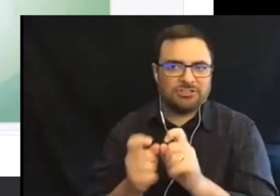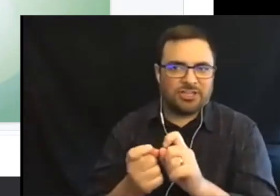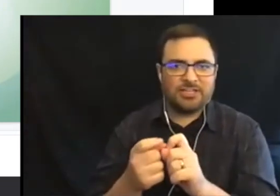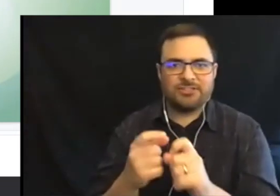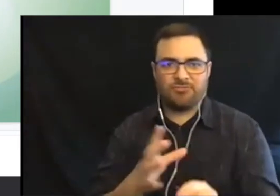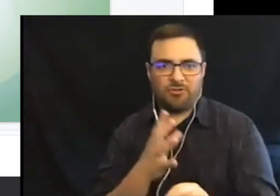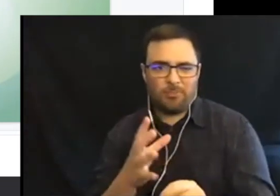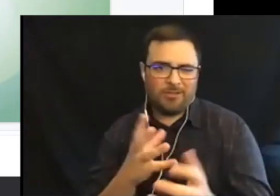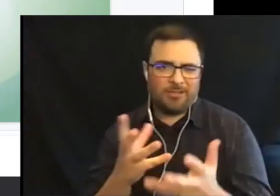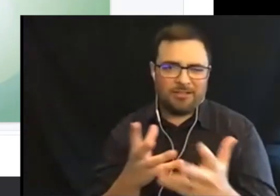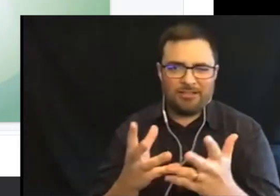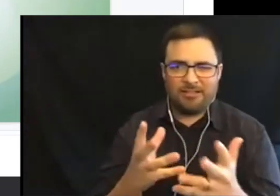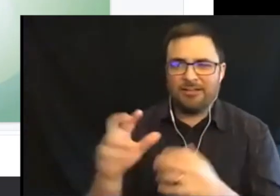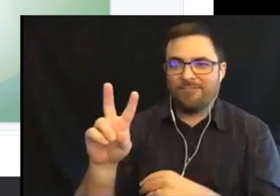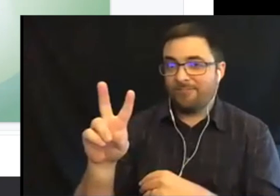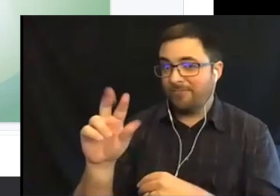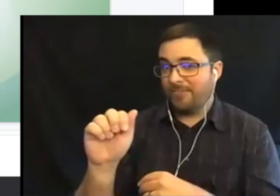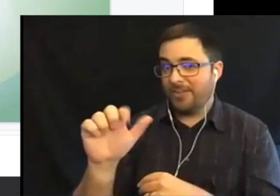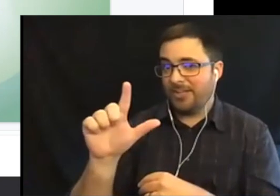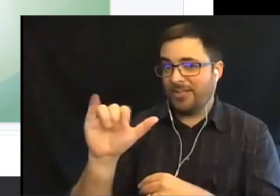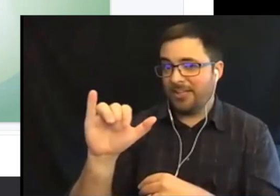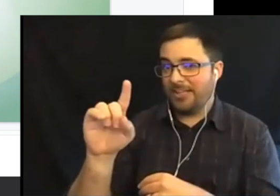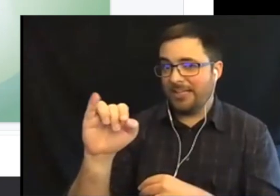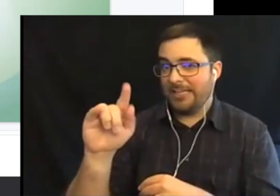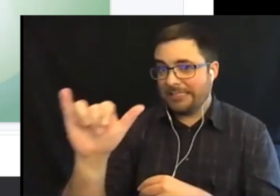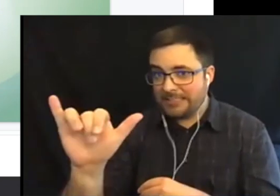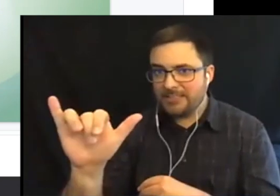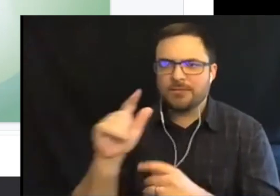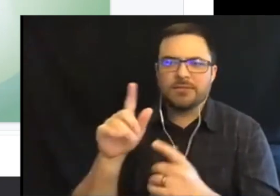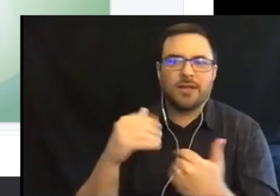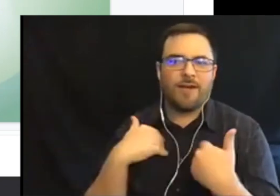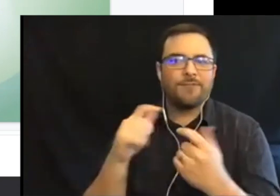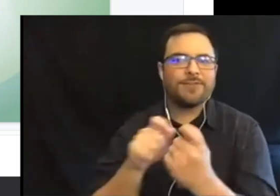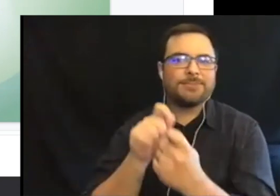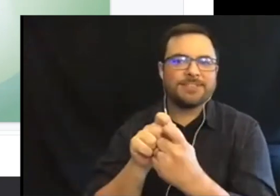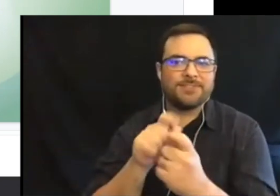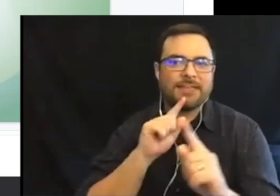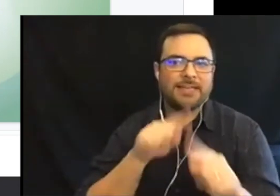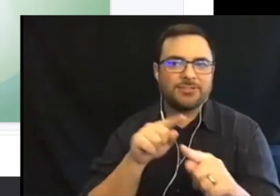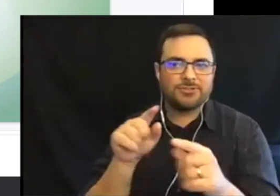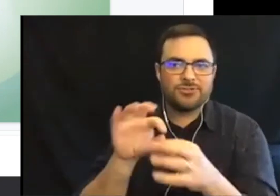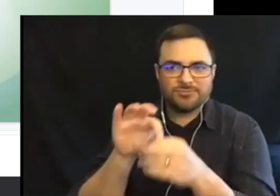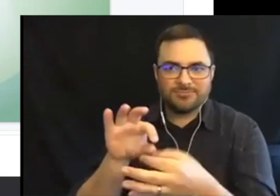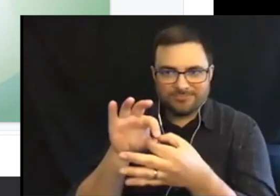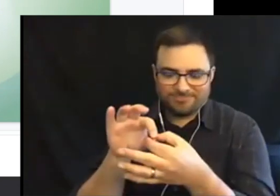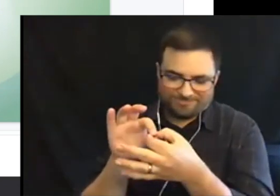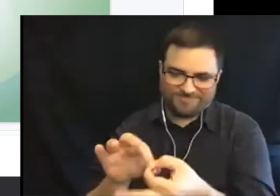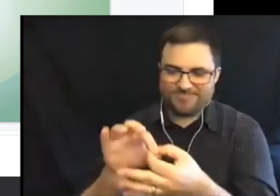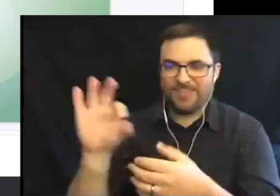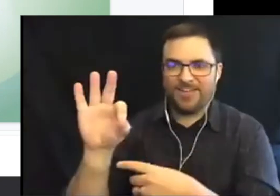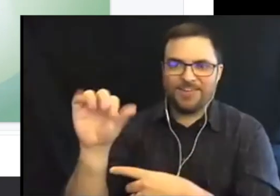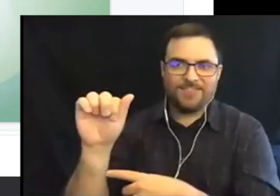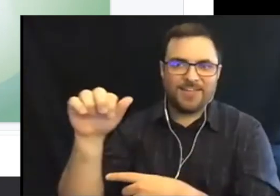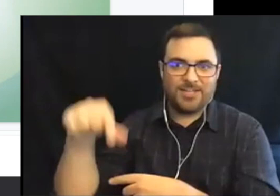that change the validity and those kinds of things? So there are some specific questions related to that in the special ed FAQ.